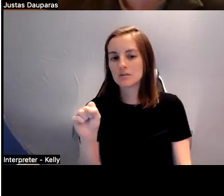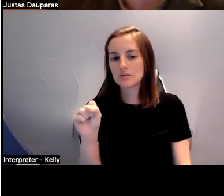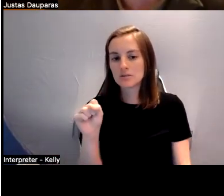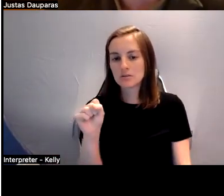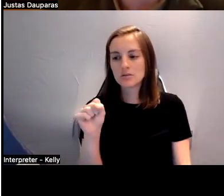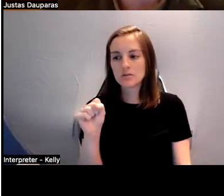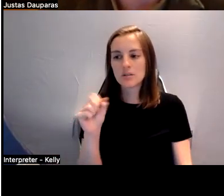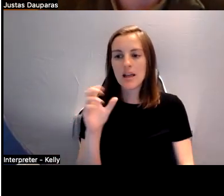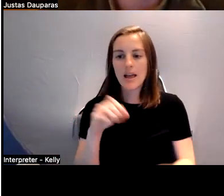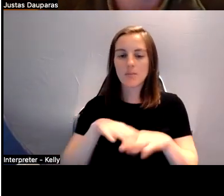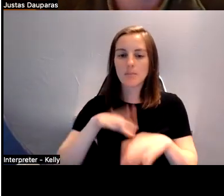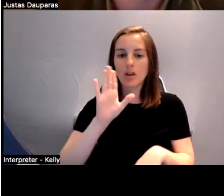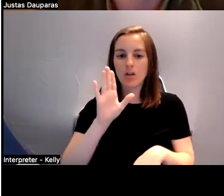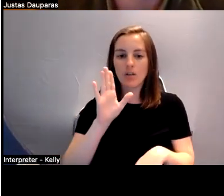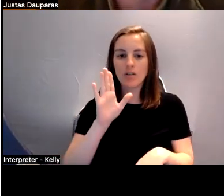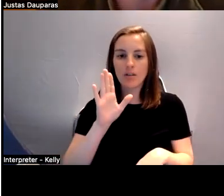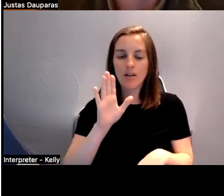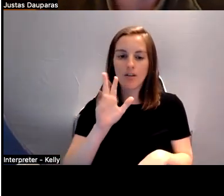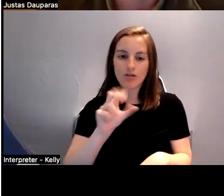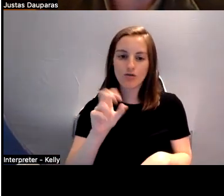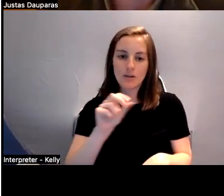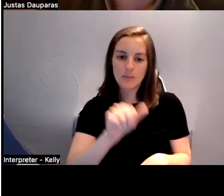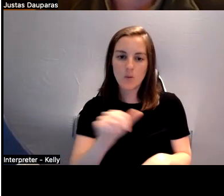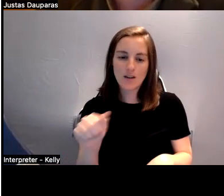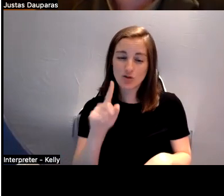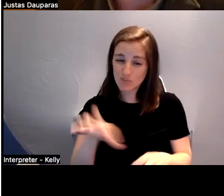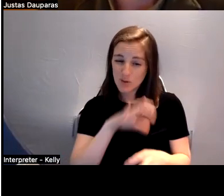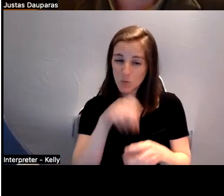bigger than 30 amino acids, it should be included.